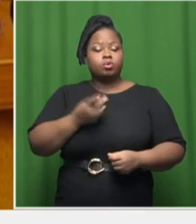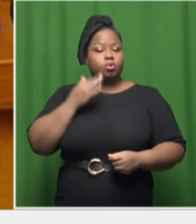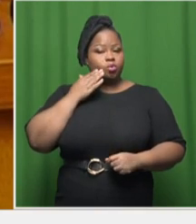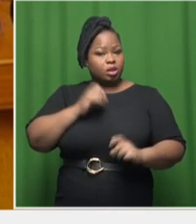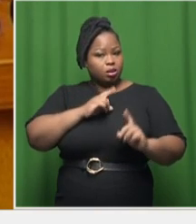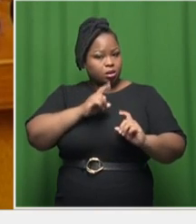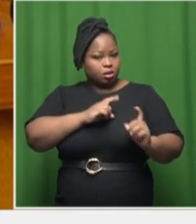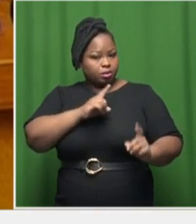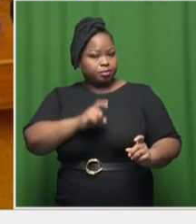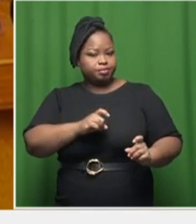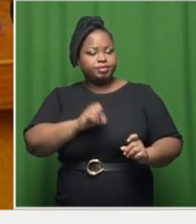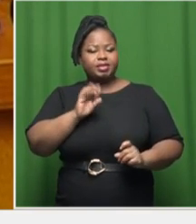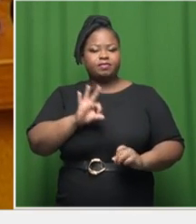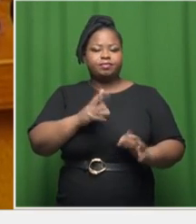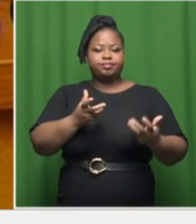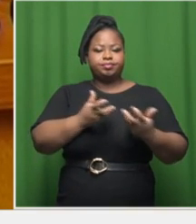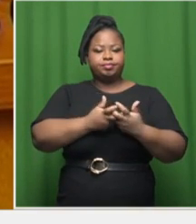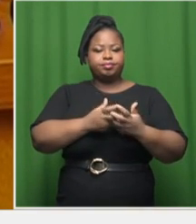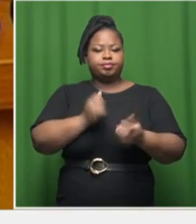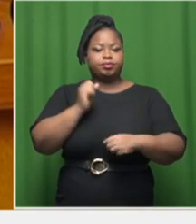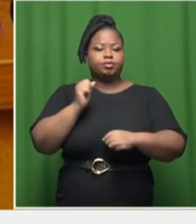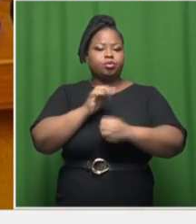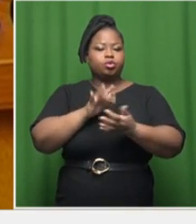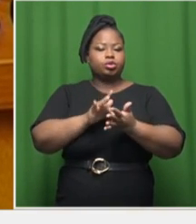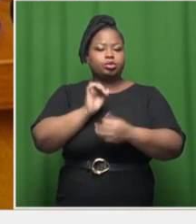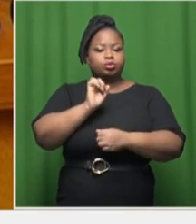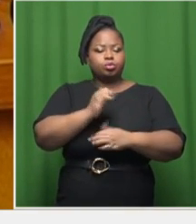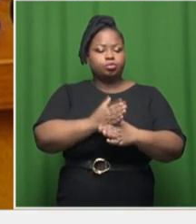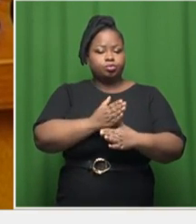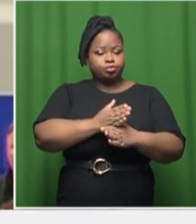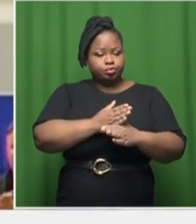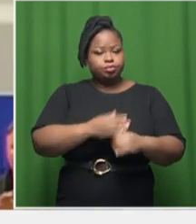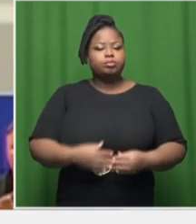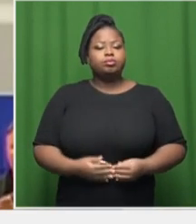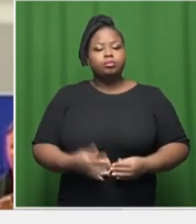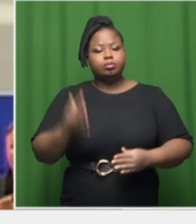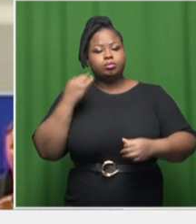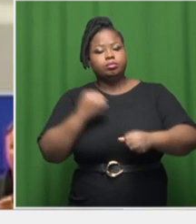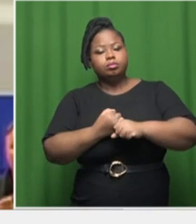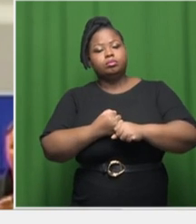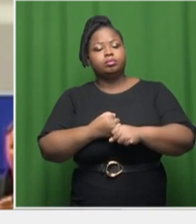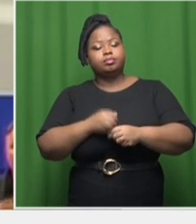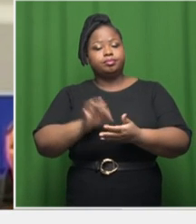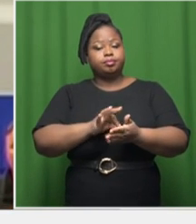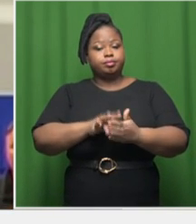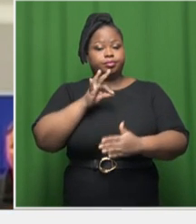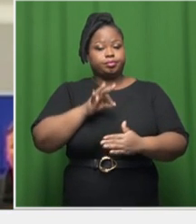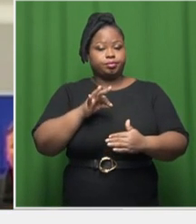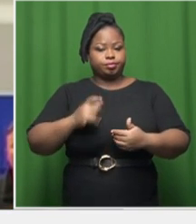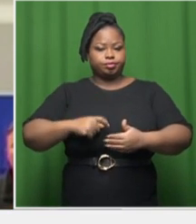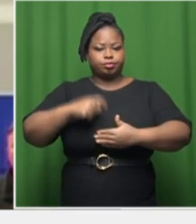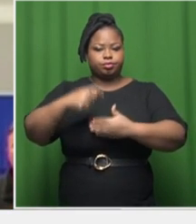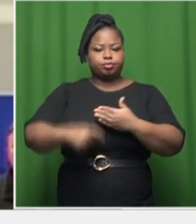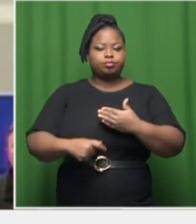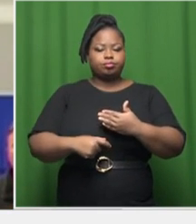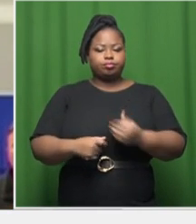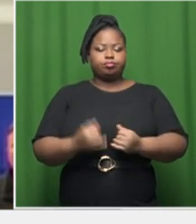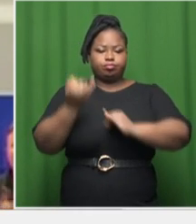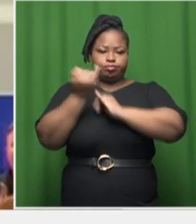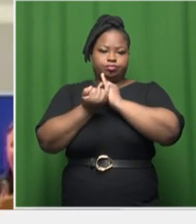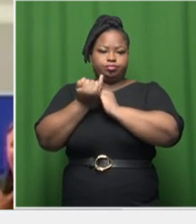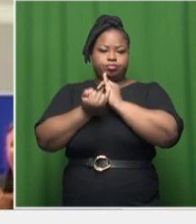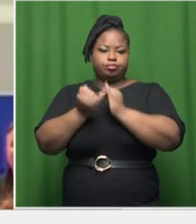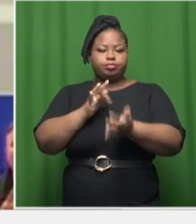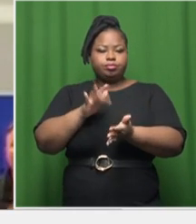inquiry into her fitness to hold office. Last year, at her party's elective conference, she contested the position